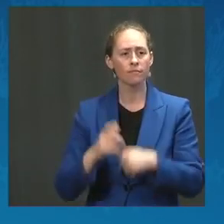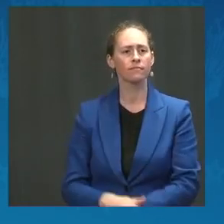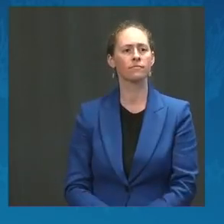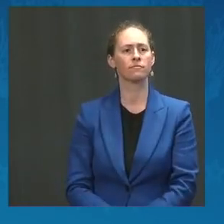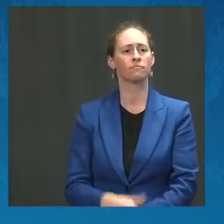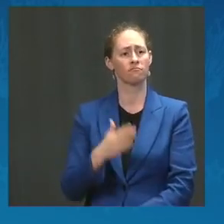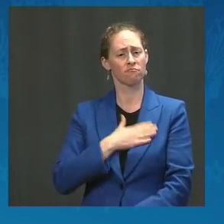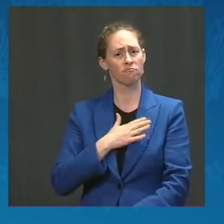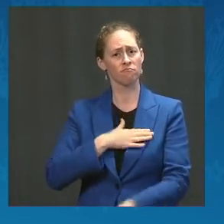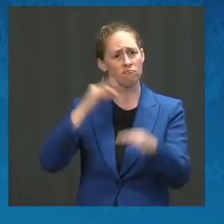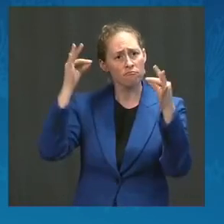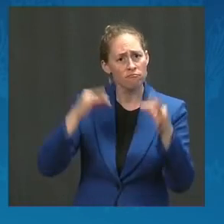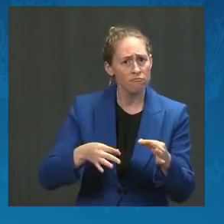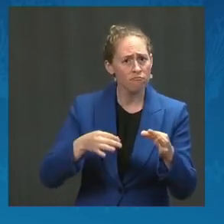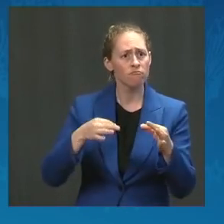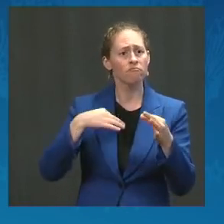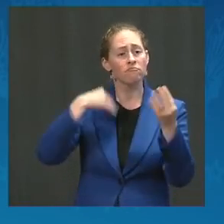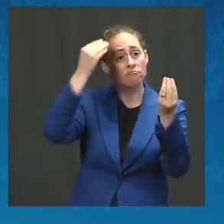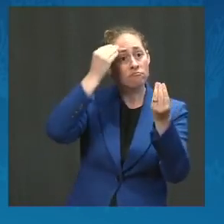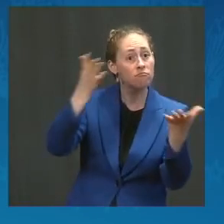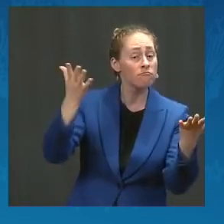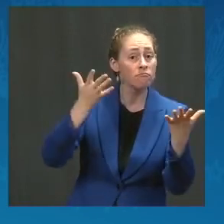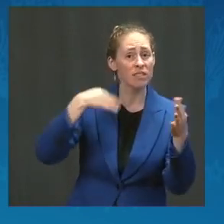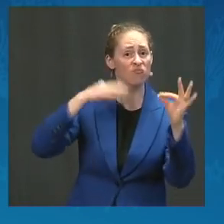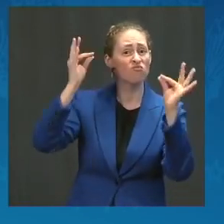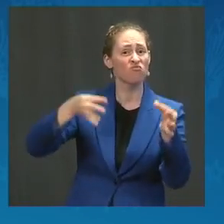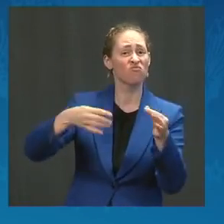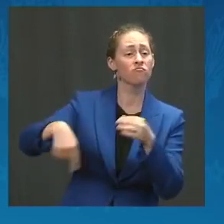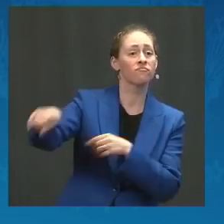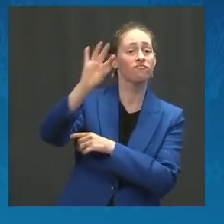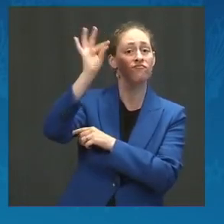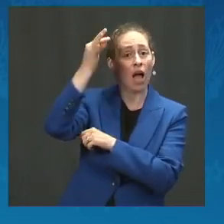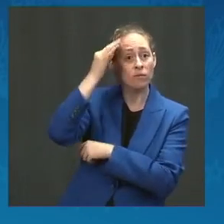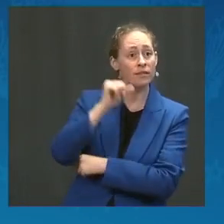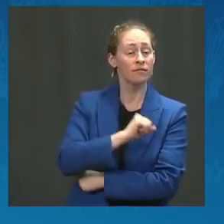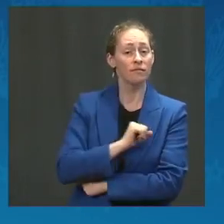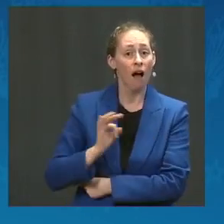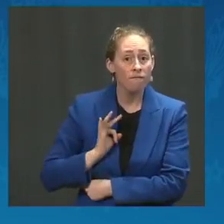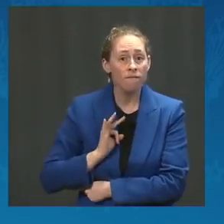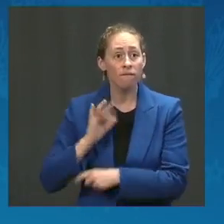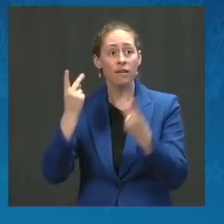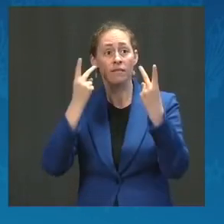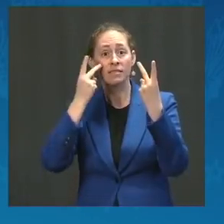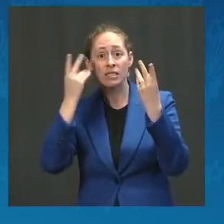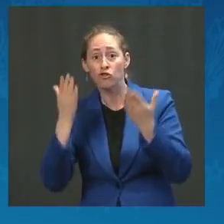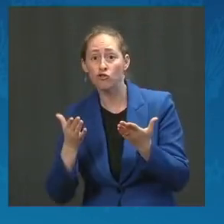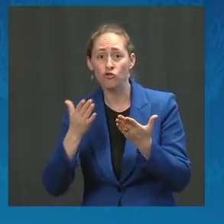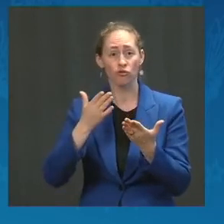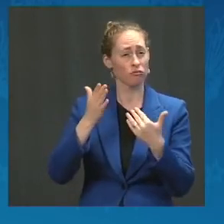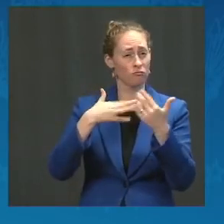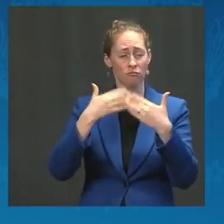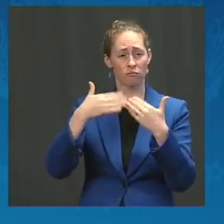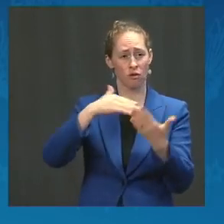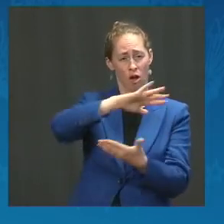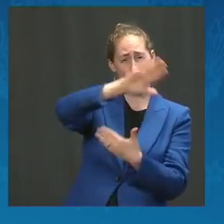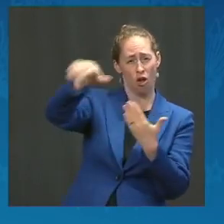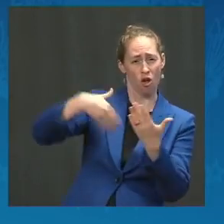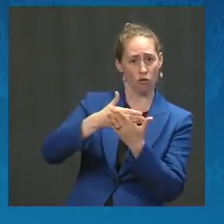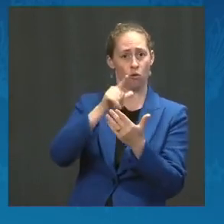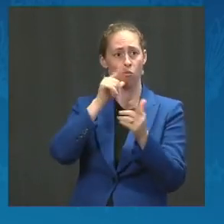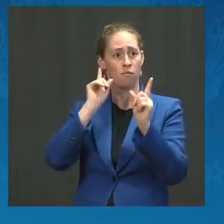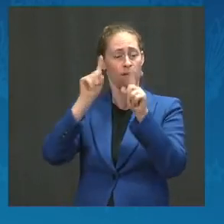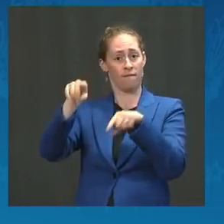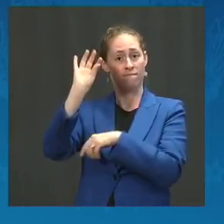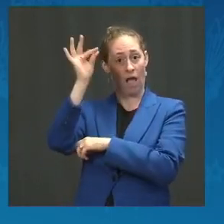federal personnel and visitors to federal buildings will have to do the same thing. As I said from the